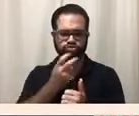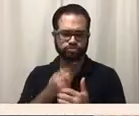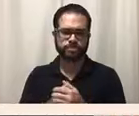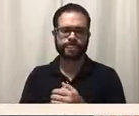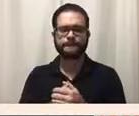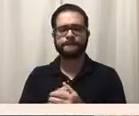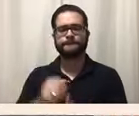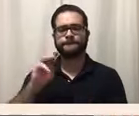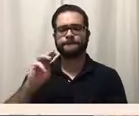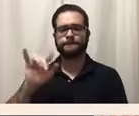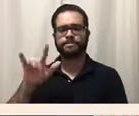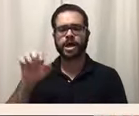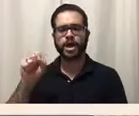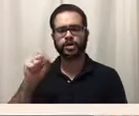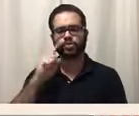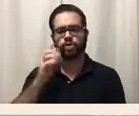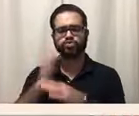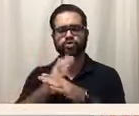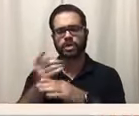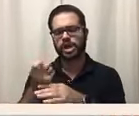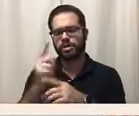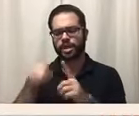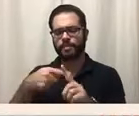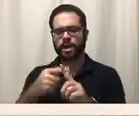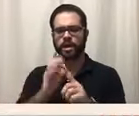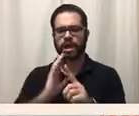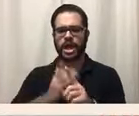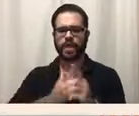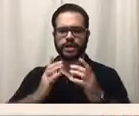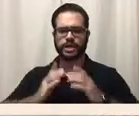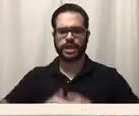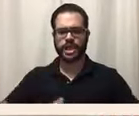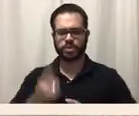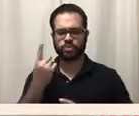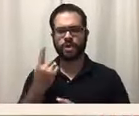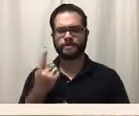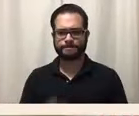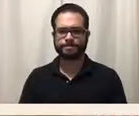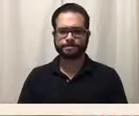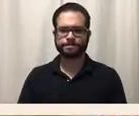about what we did with one of our clients.